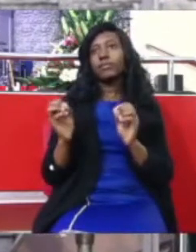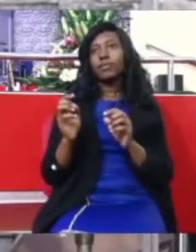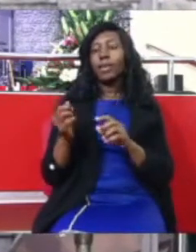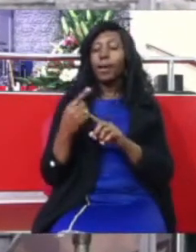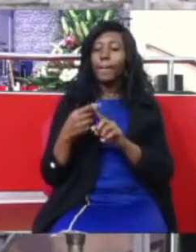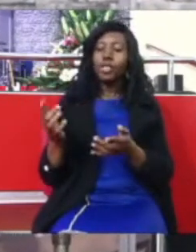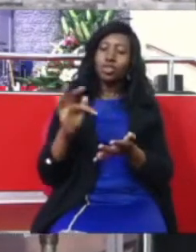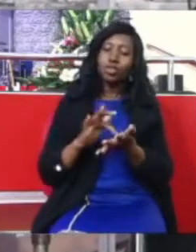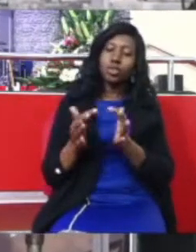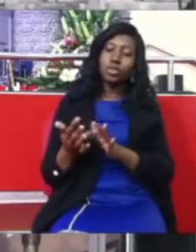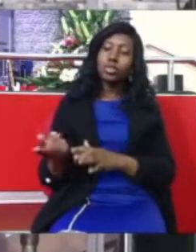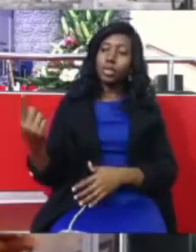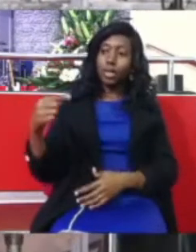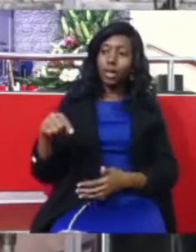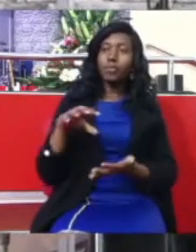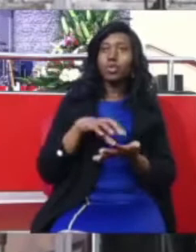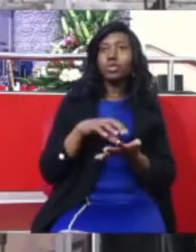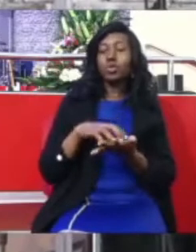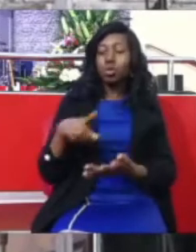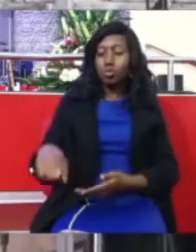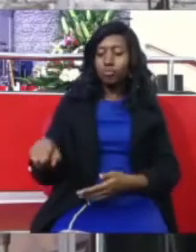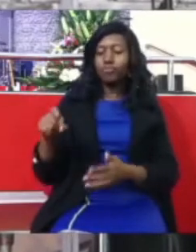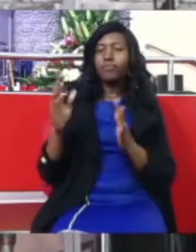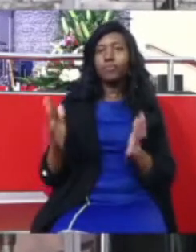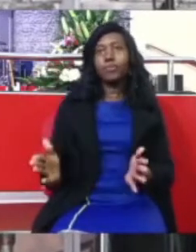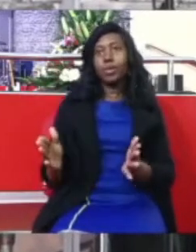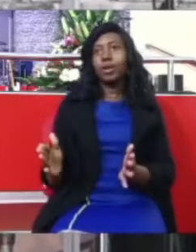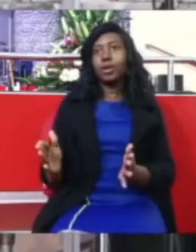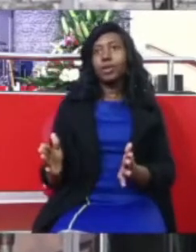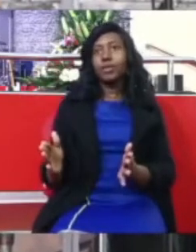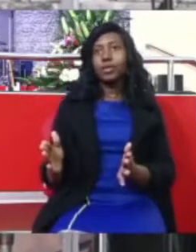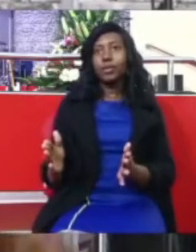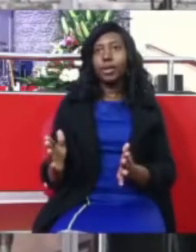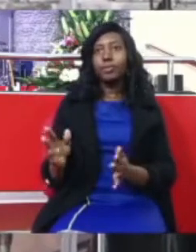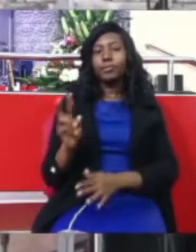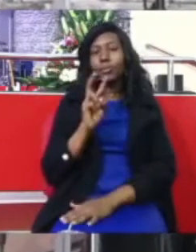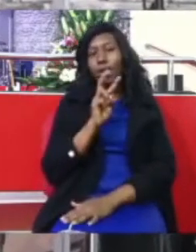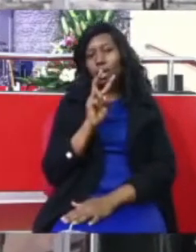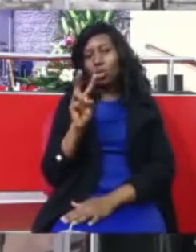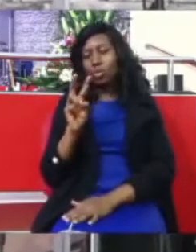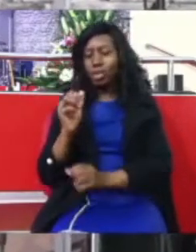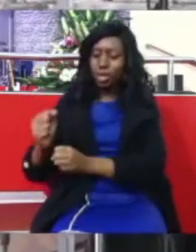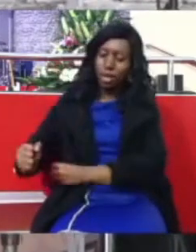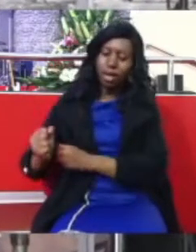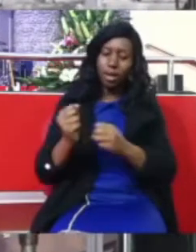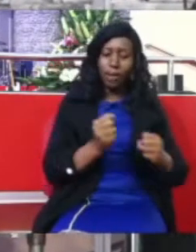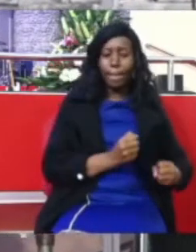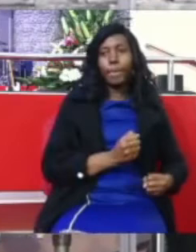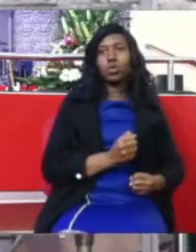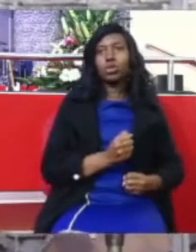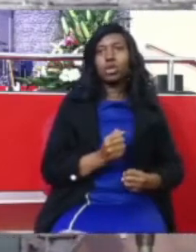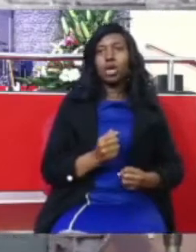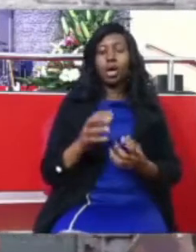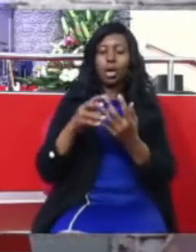and Jesus is in usual business of preaching. And as he looks at the two boats, he decided to choose one of the